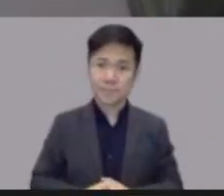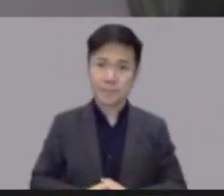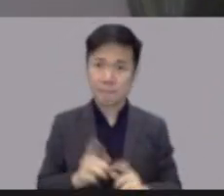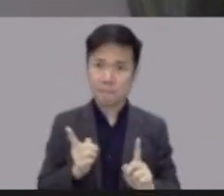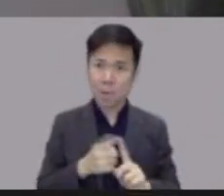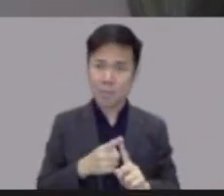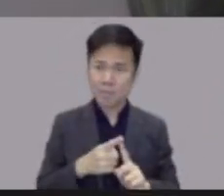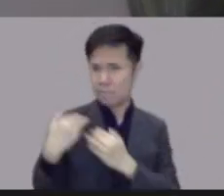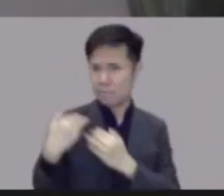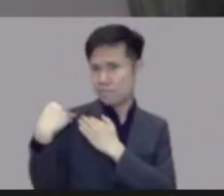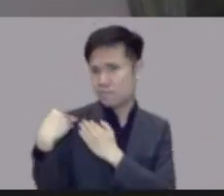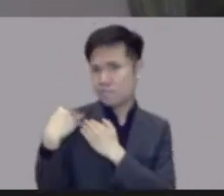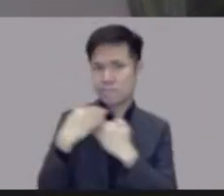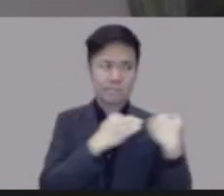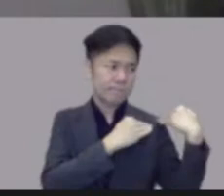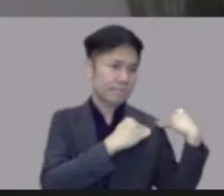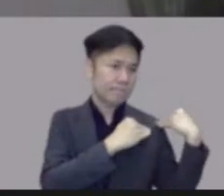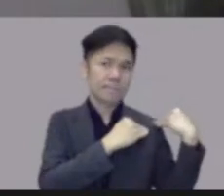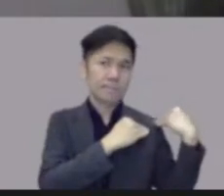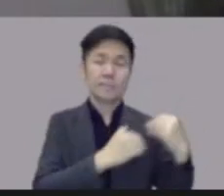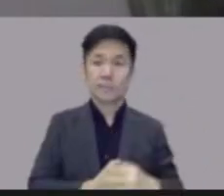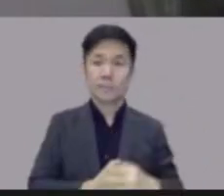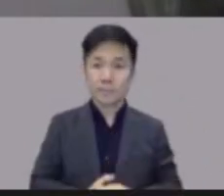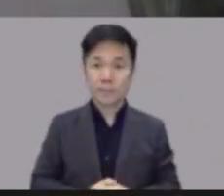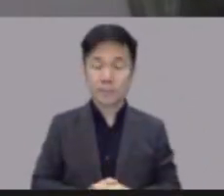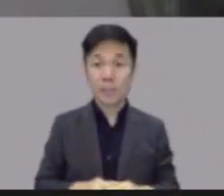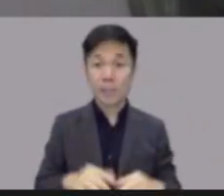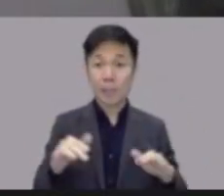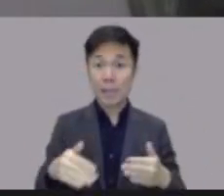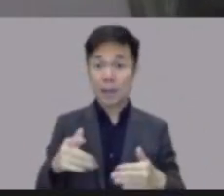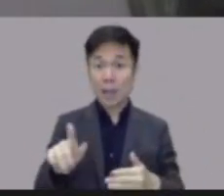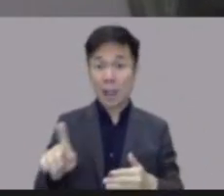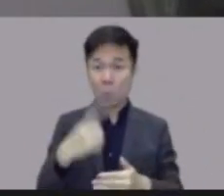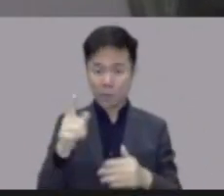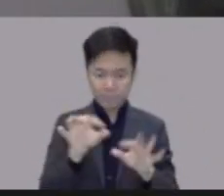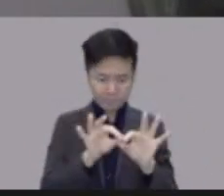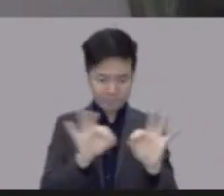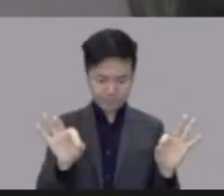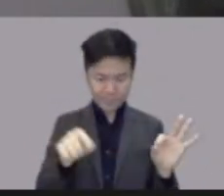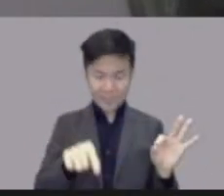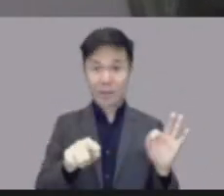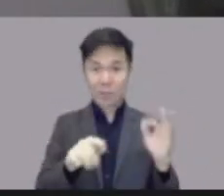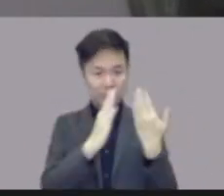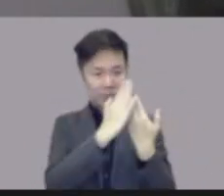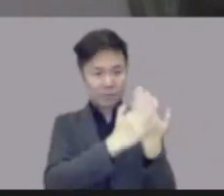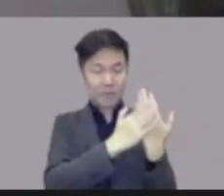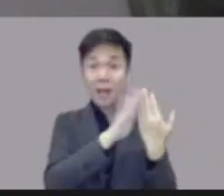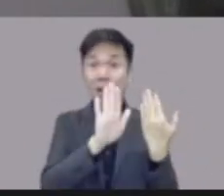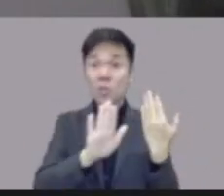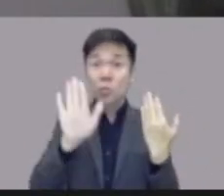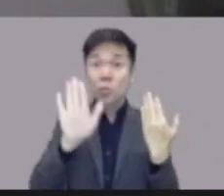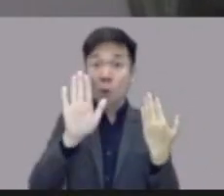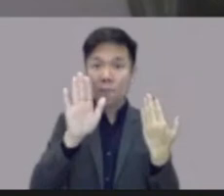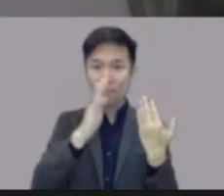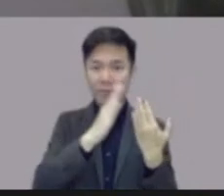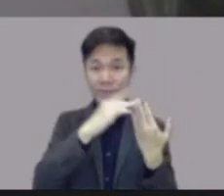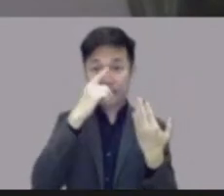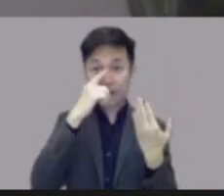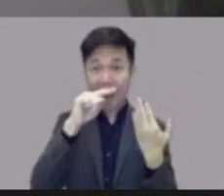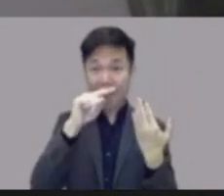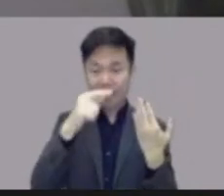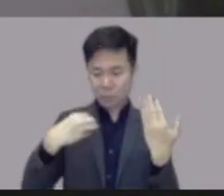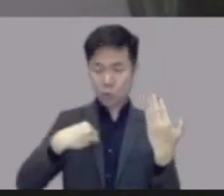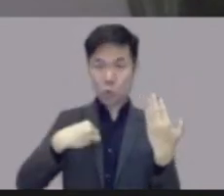I would like to share anecdotal evidence from medical doctors who reside in Northern Thailand who have seen a number of young patients